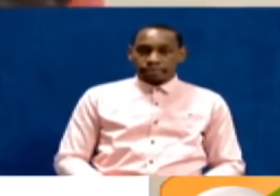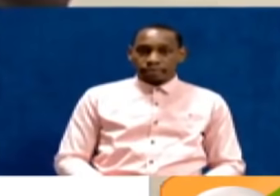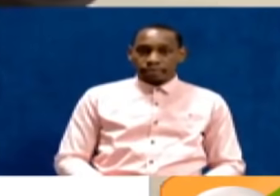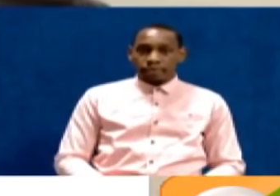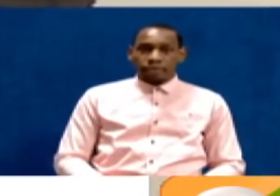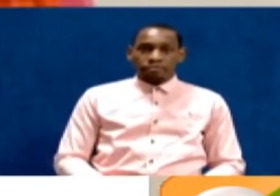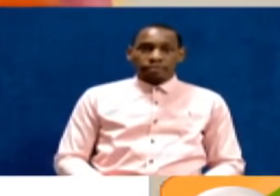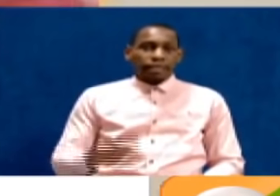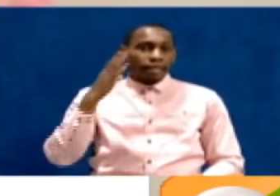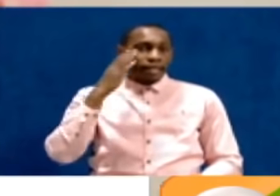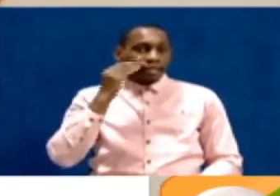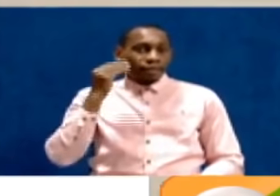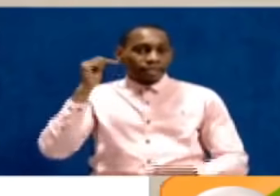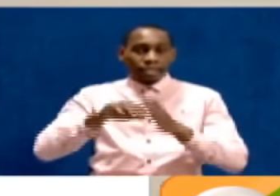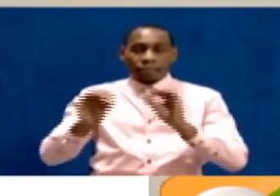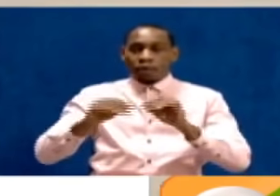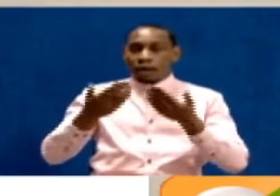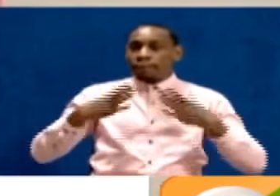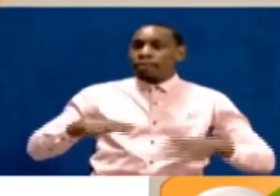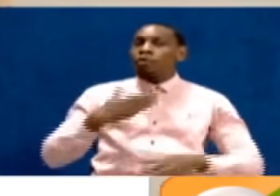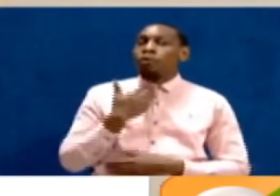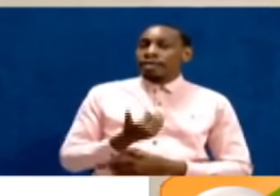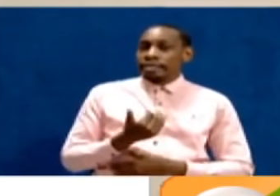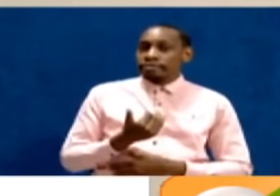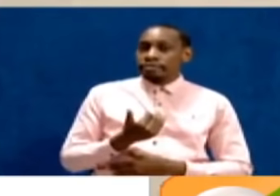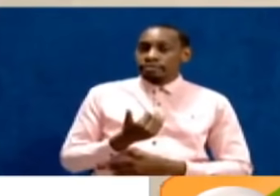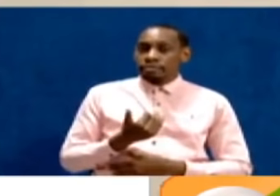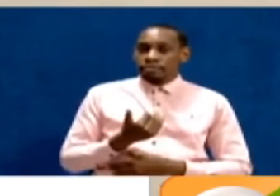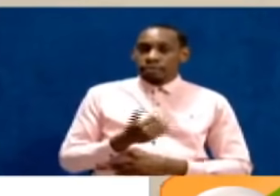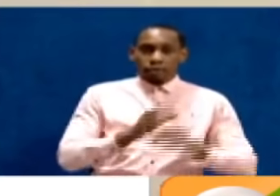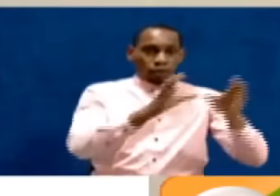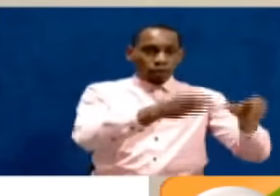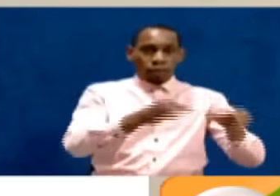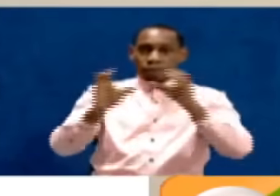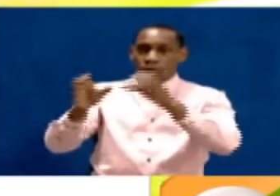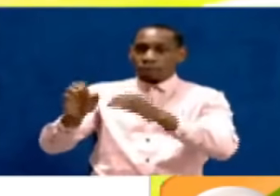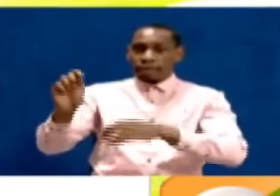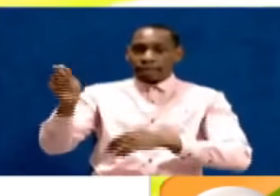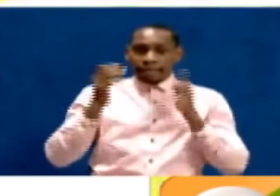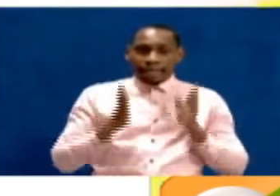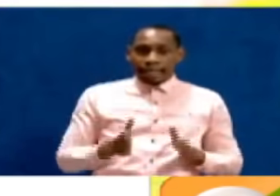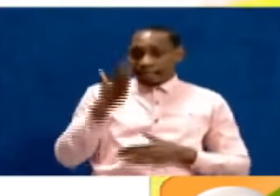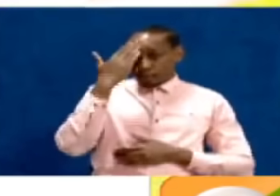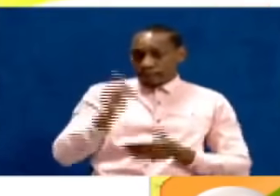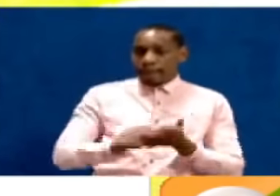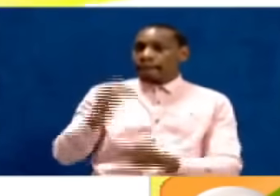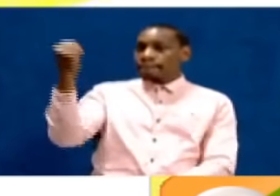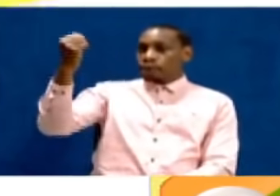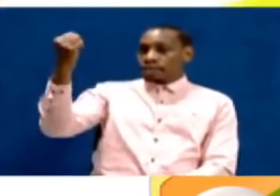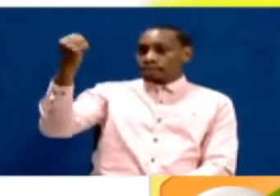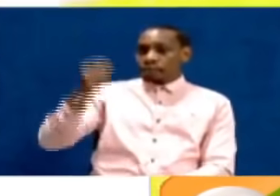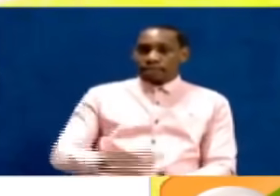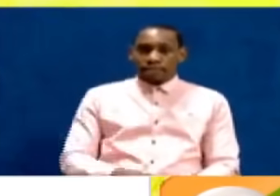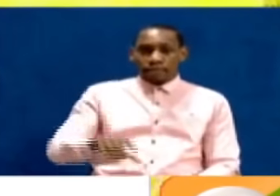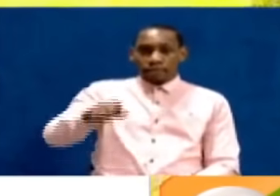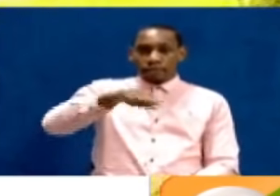Extremely naive sometimes in terms of how people want to try and categorize Kenyans. Because of politics,